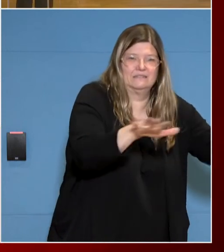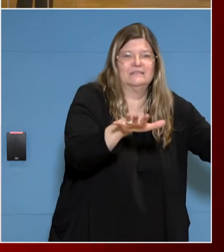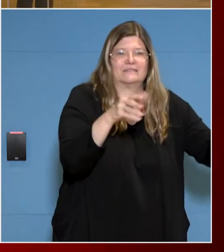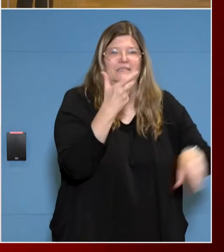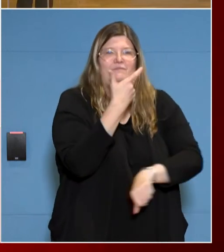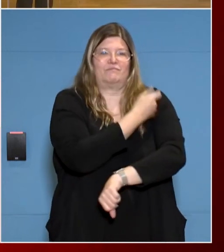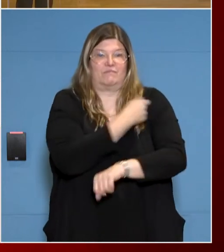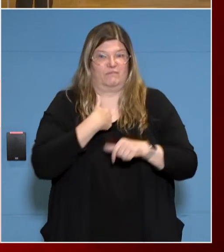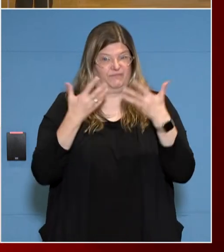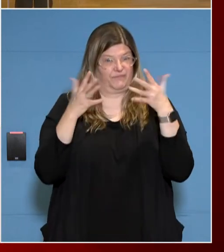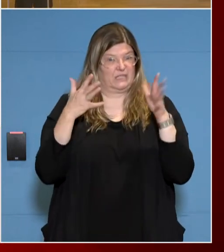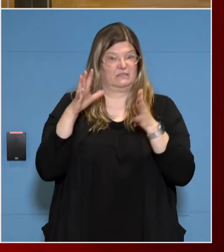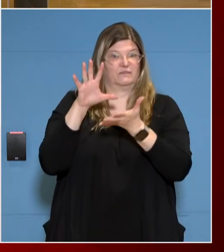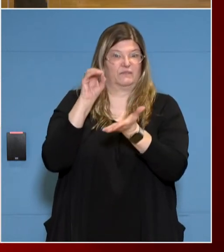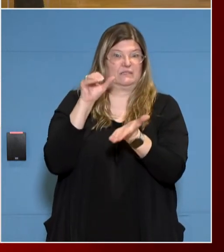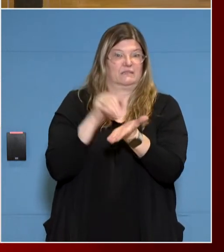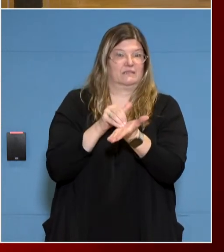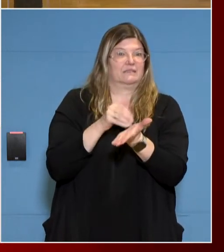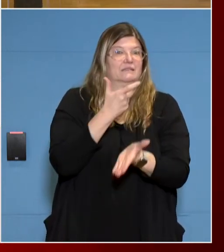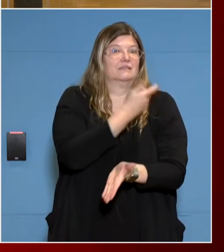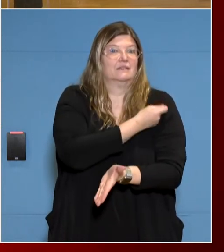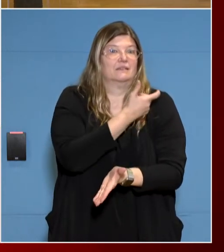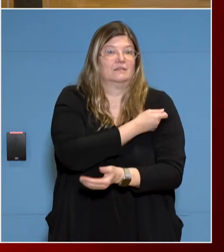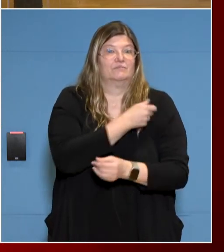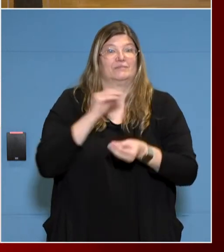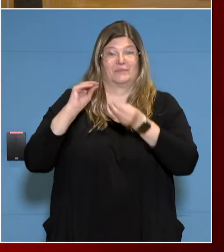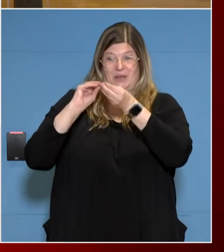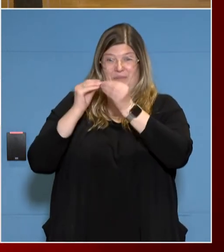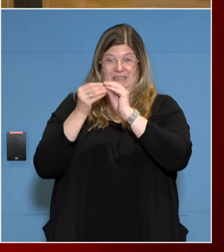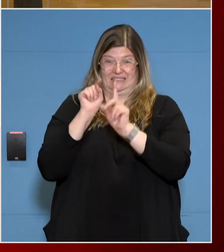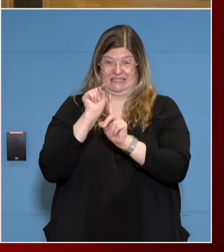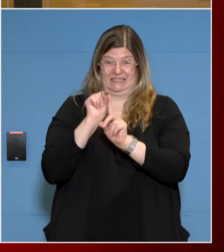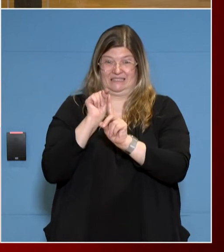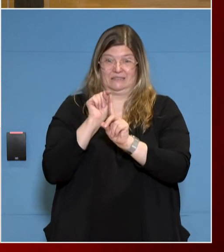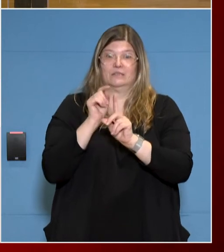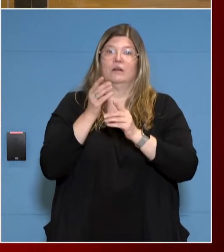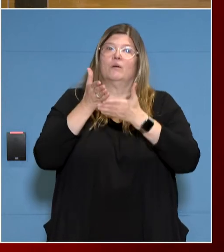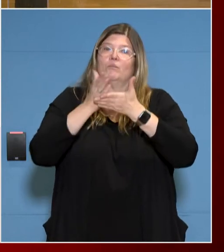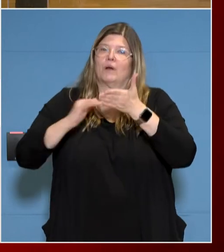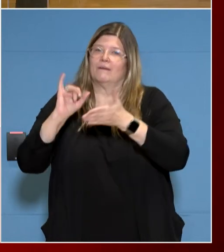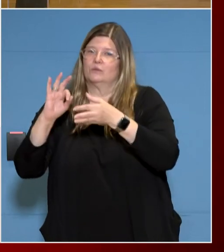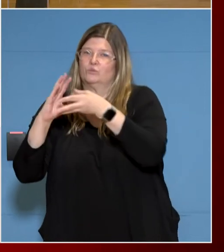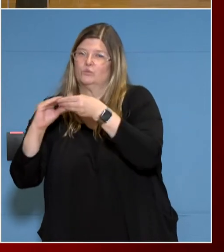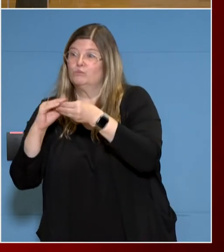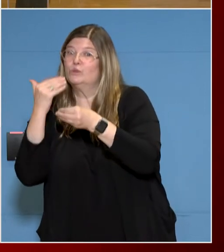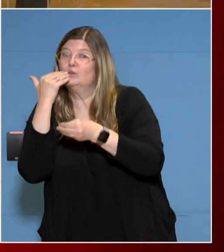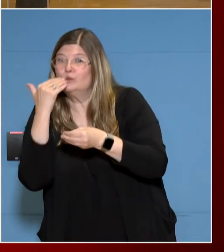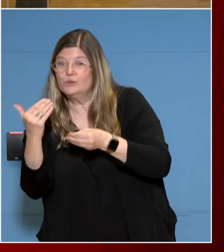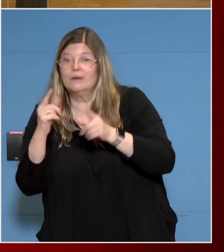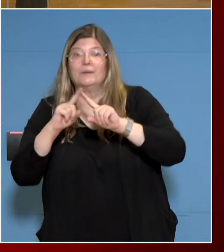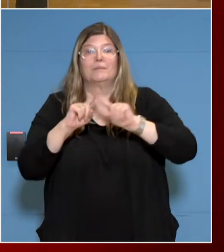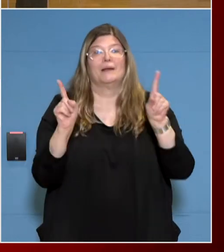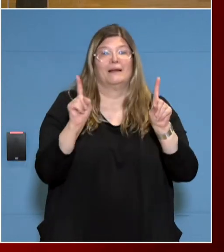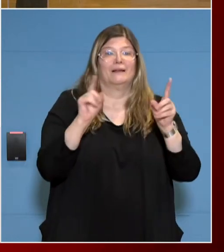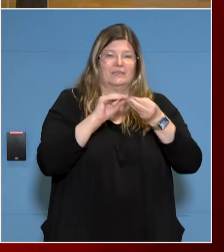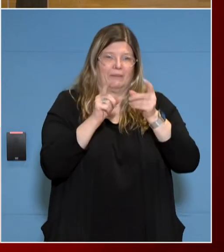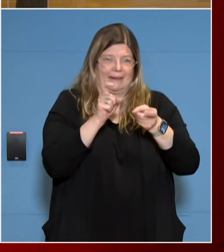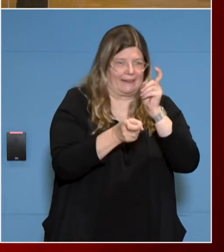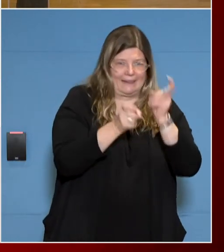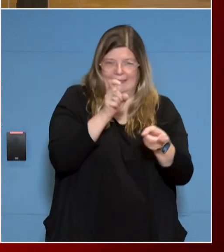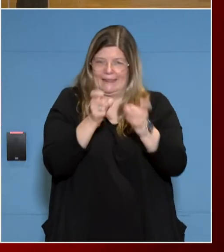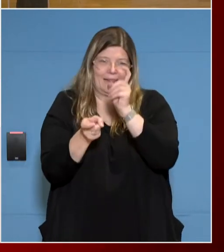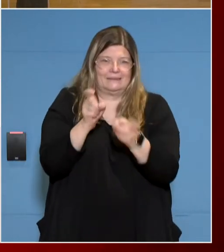numbers tell part of the story, and it's a good story. But these numbers are also constantly changing as we get shipments of the